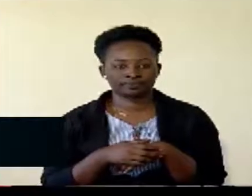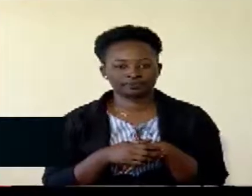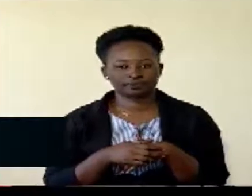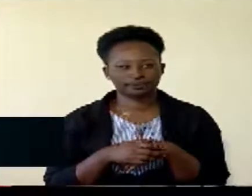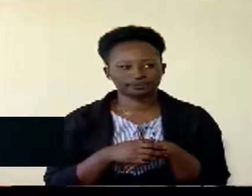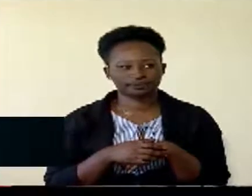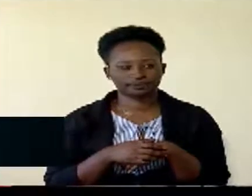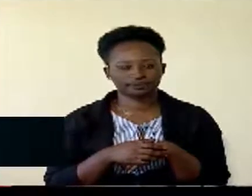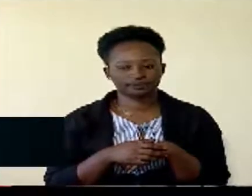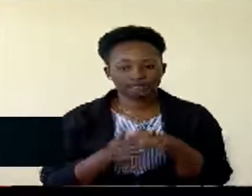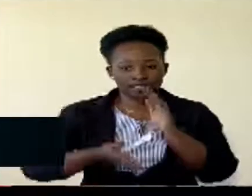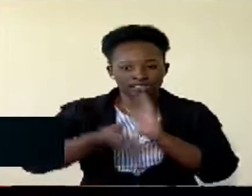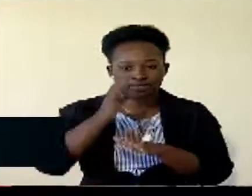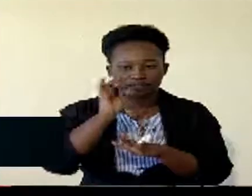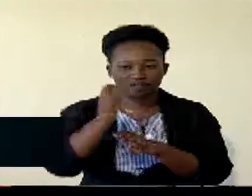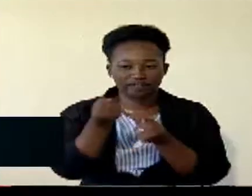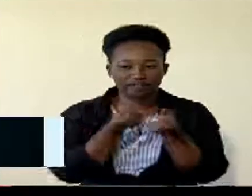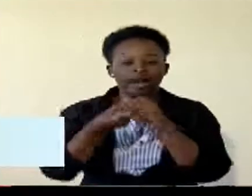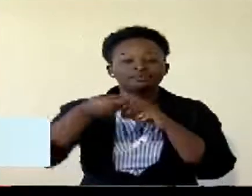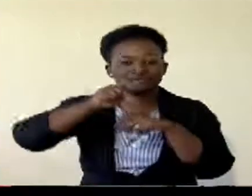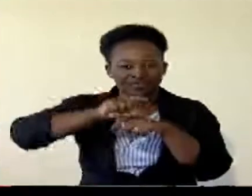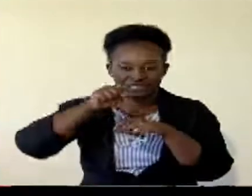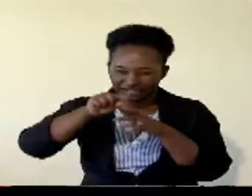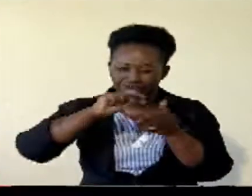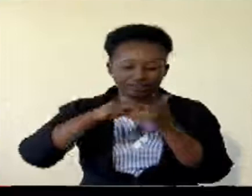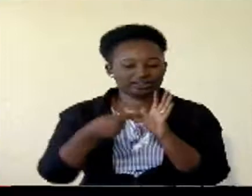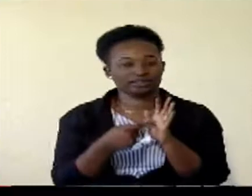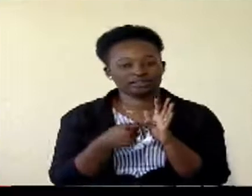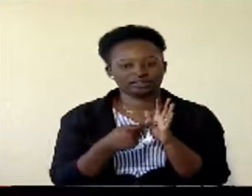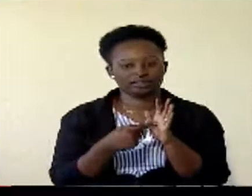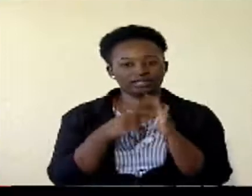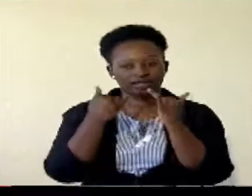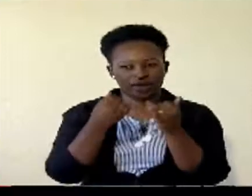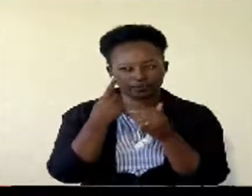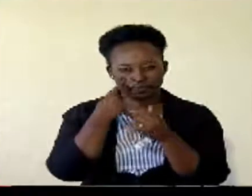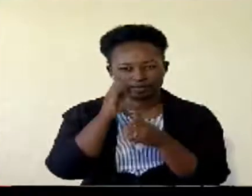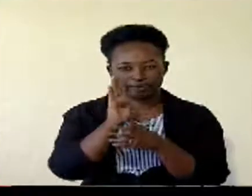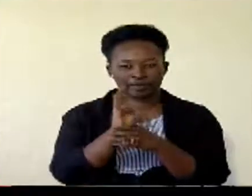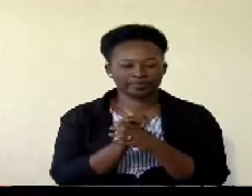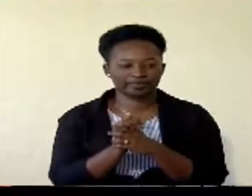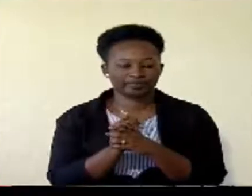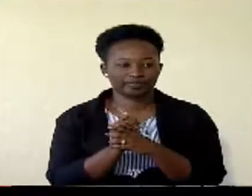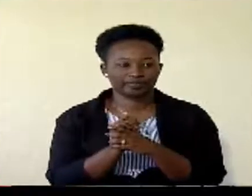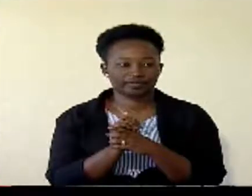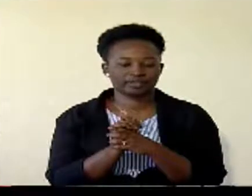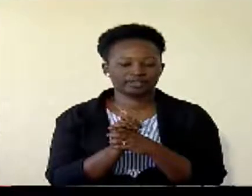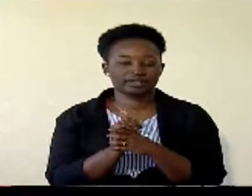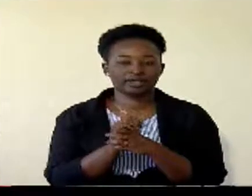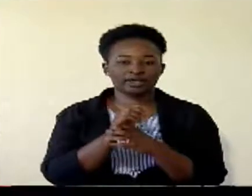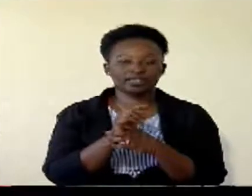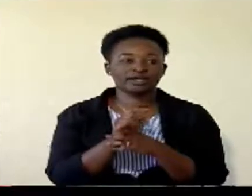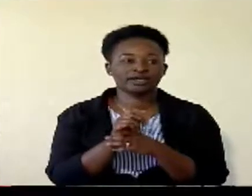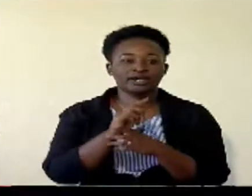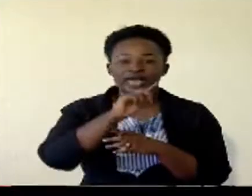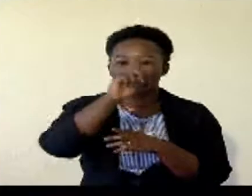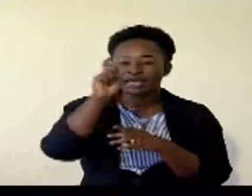Okay? The speed of the car is increasing. That's the meaning of that statement. Let's go to B. Does the car exceed the set